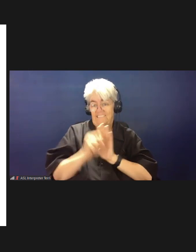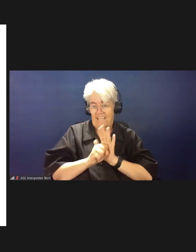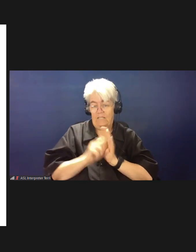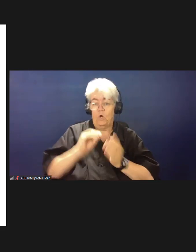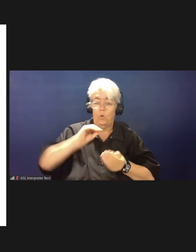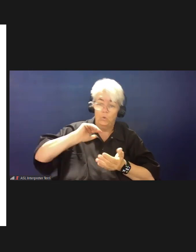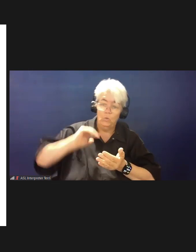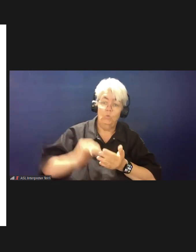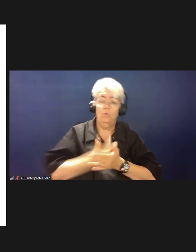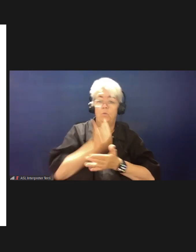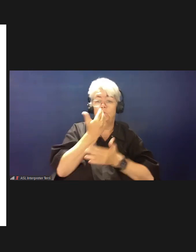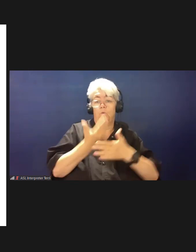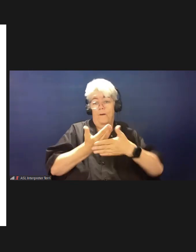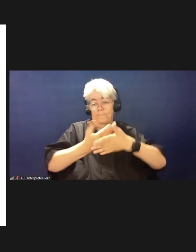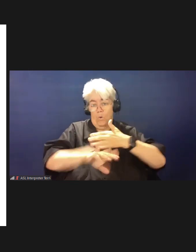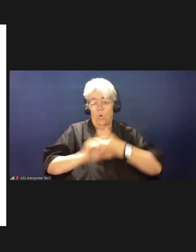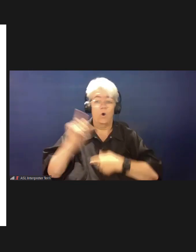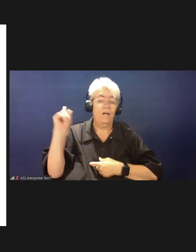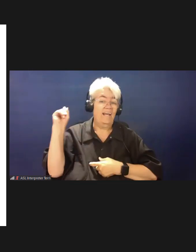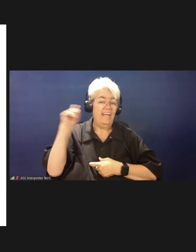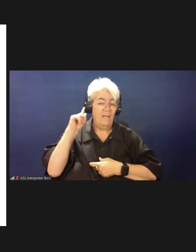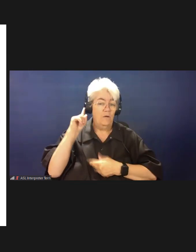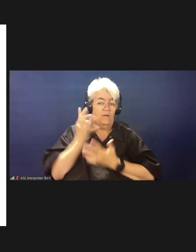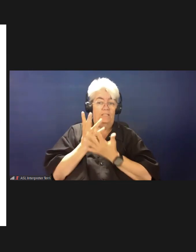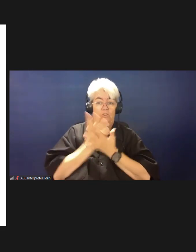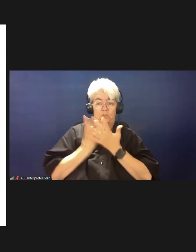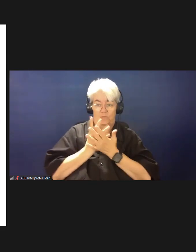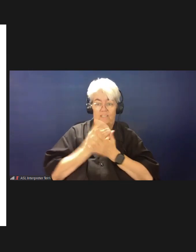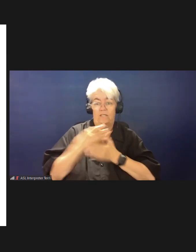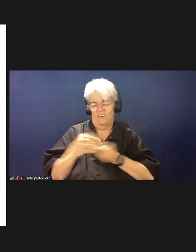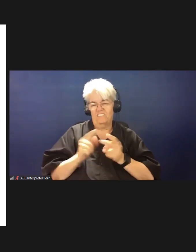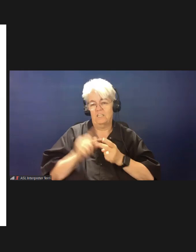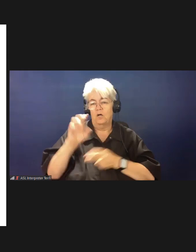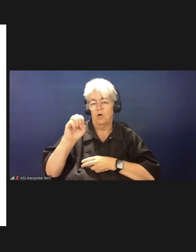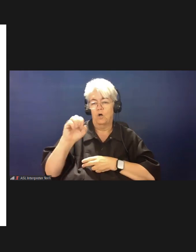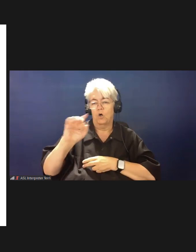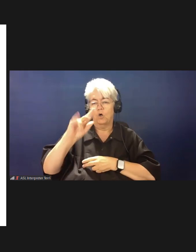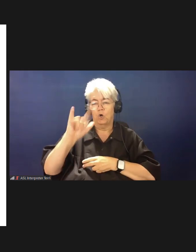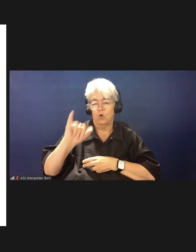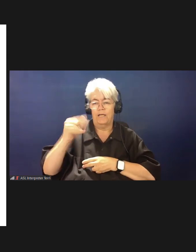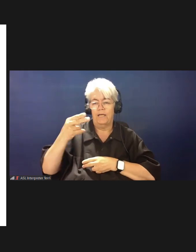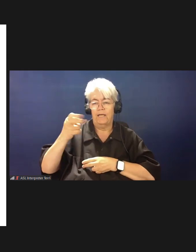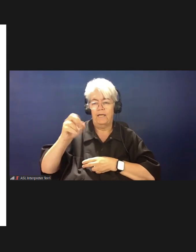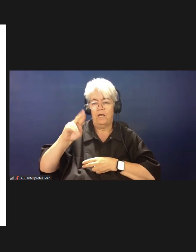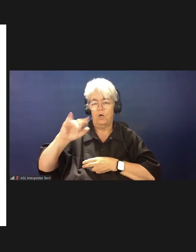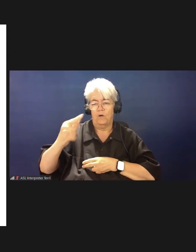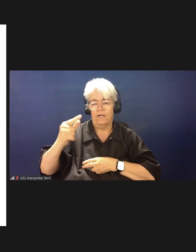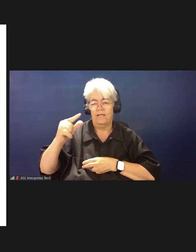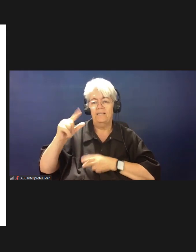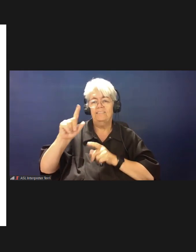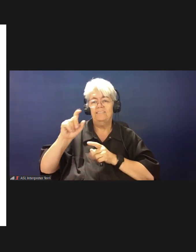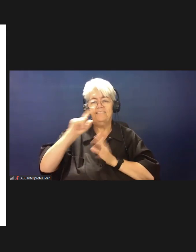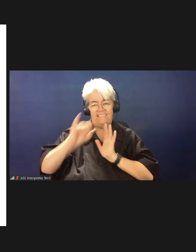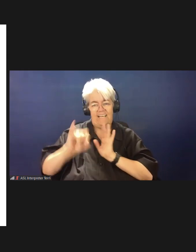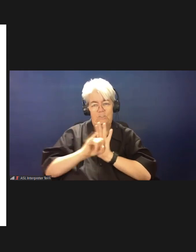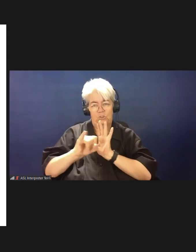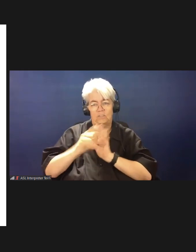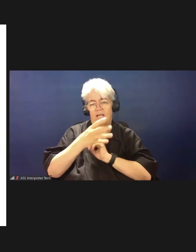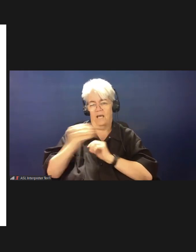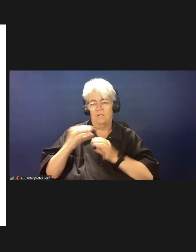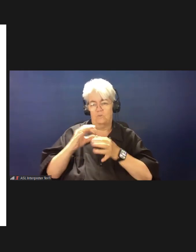screening office, or what's called the Early Hearing Detection and Intervention Coordinator, known by the